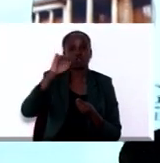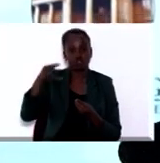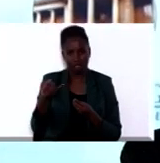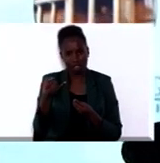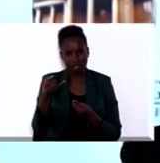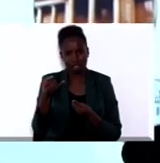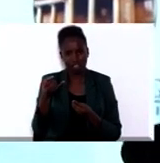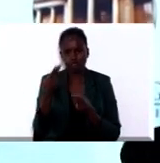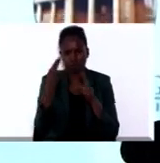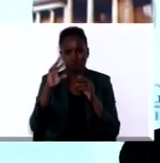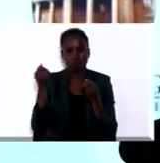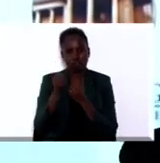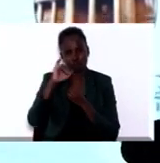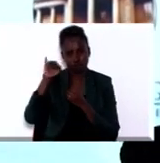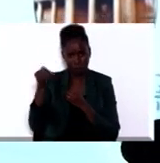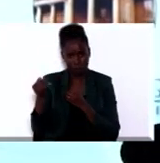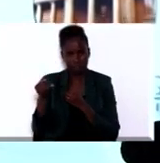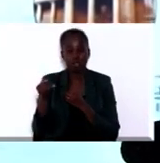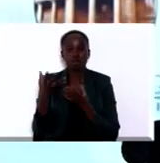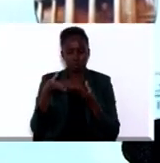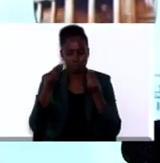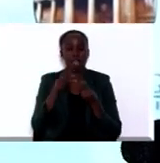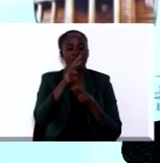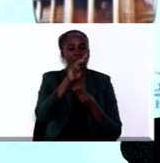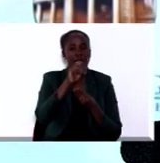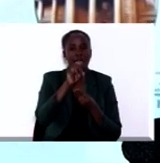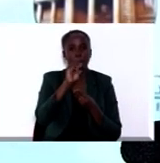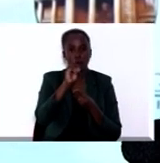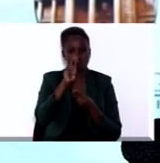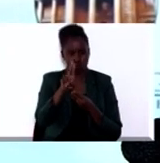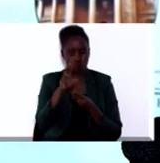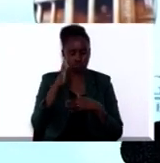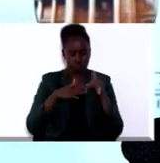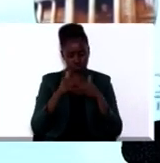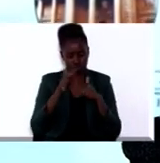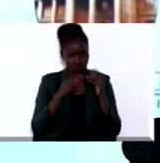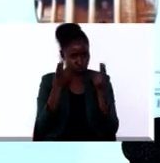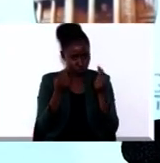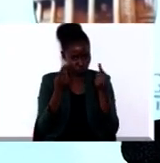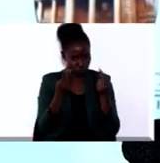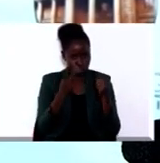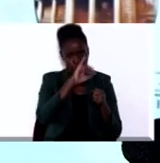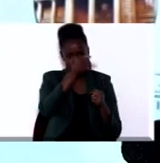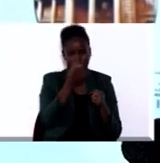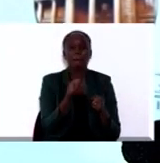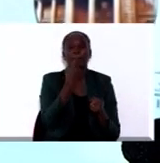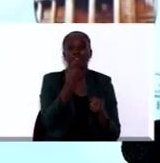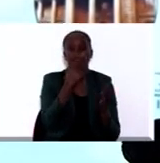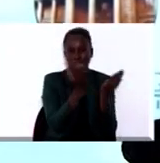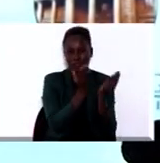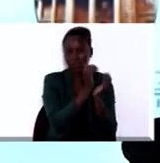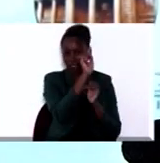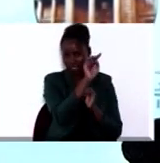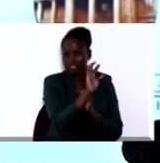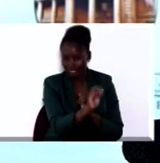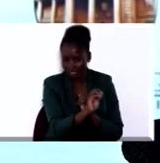we have signed an MOU for building of the new University of Johannesburg Medical School, because